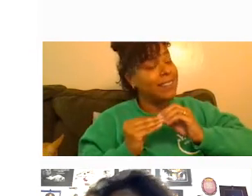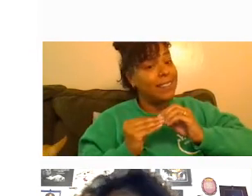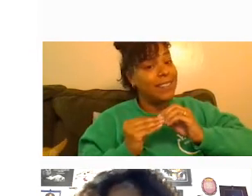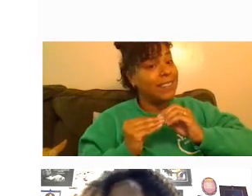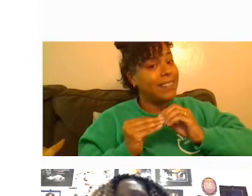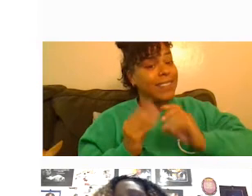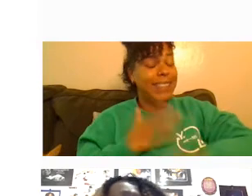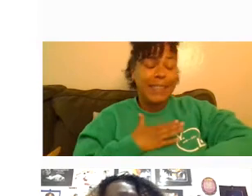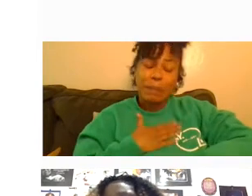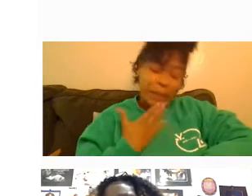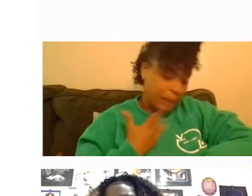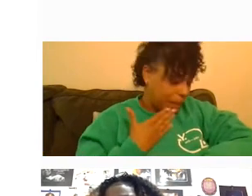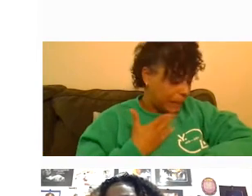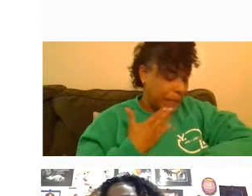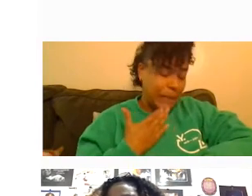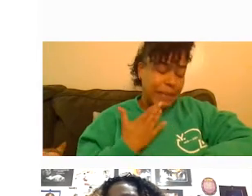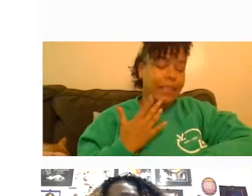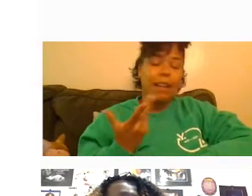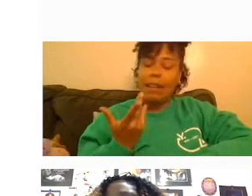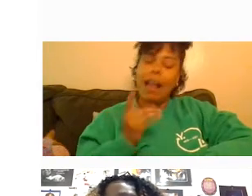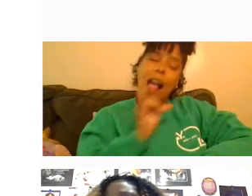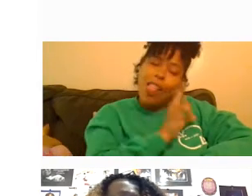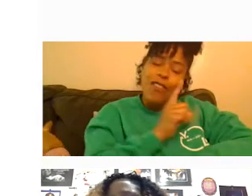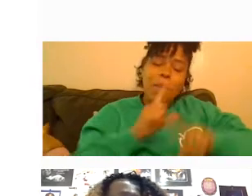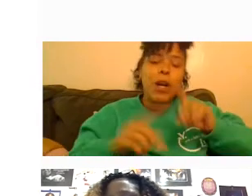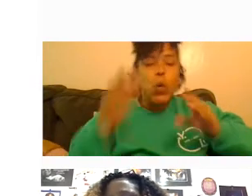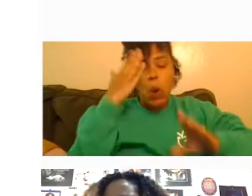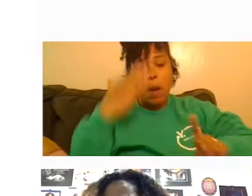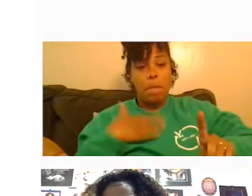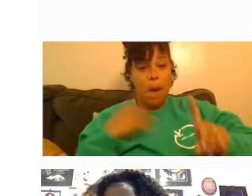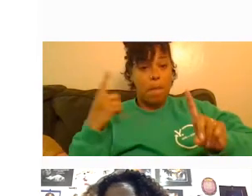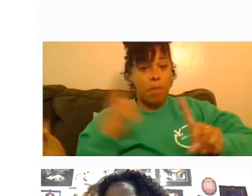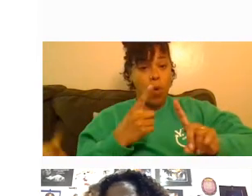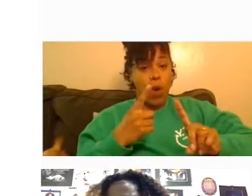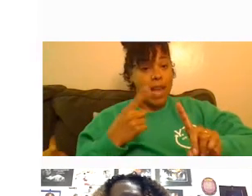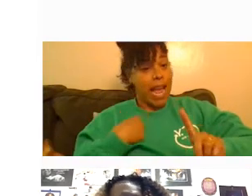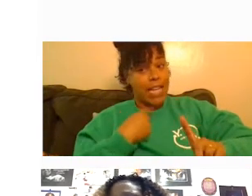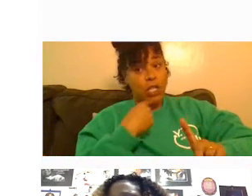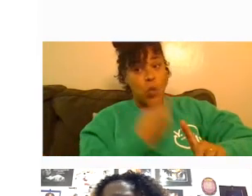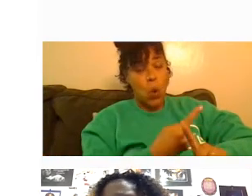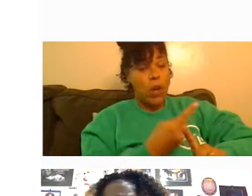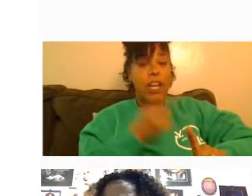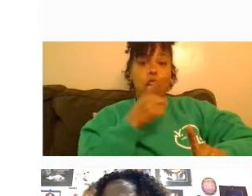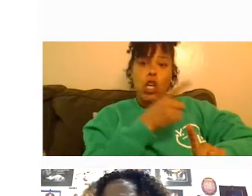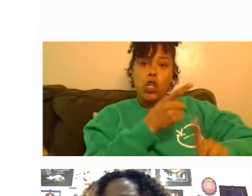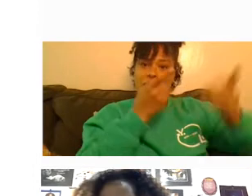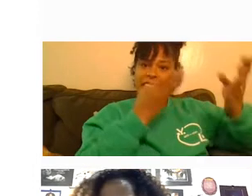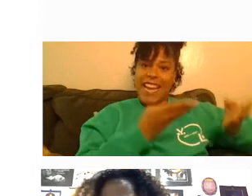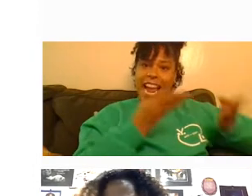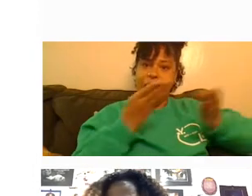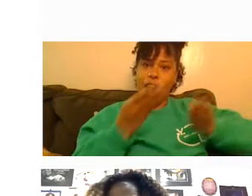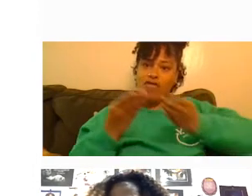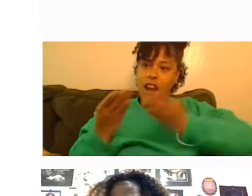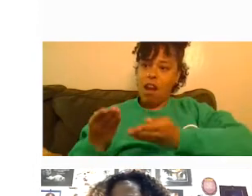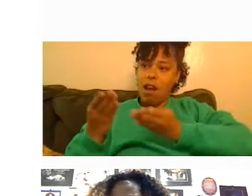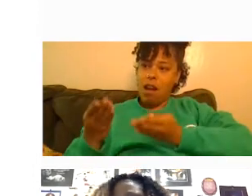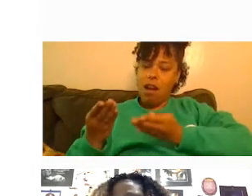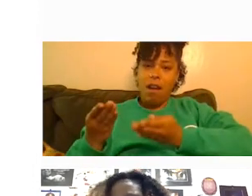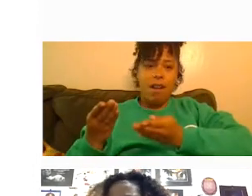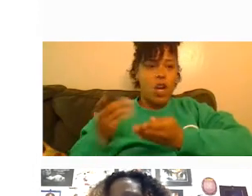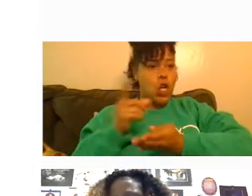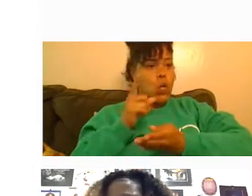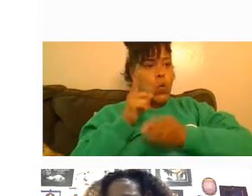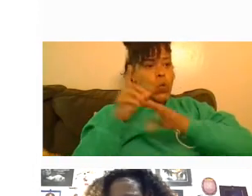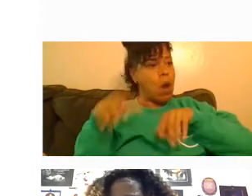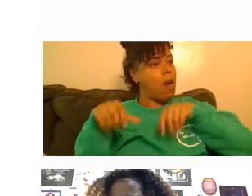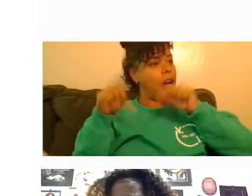I love her. But the point is, I told her, you are the carrier of the inheritor of the throne. And it's the